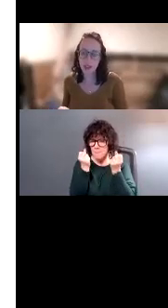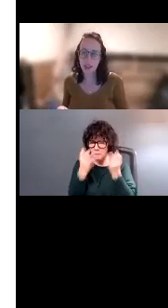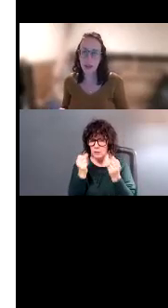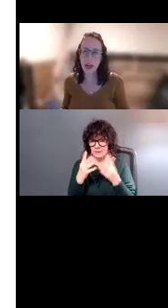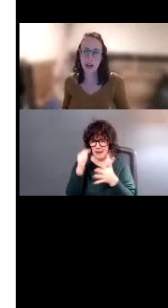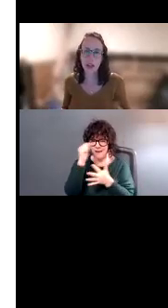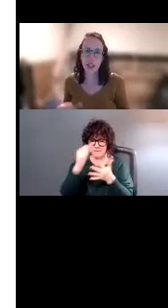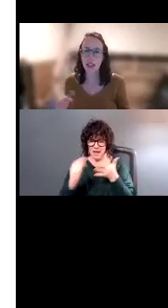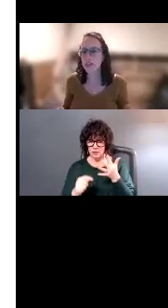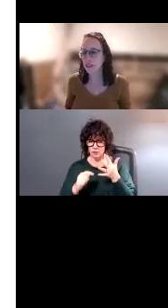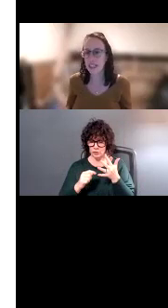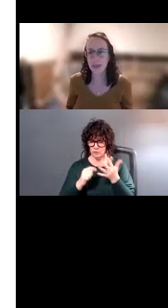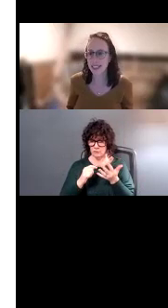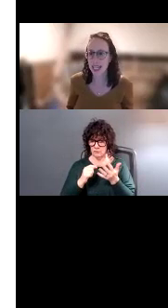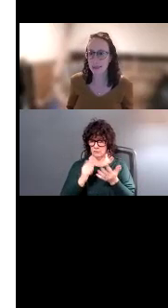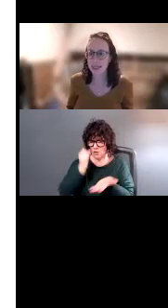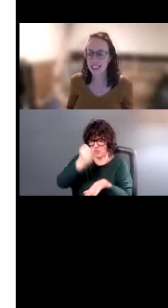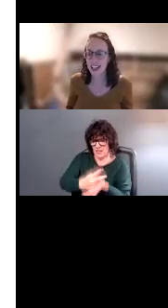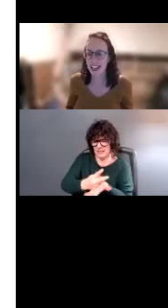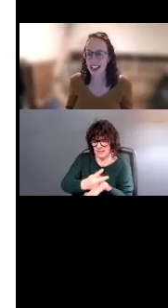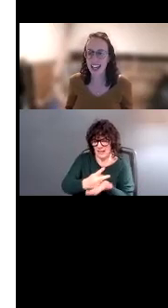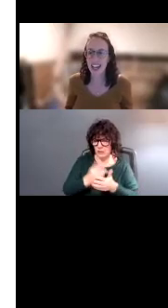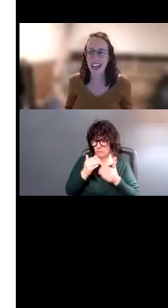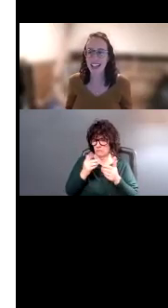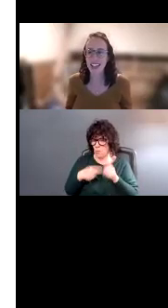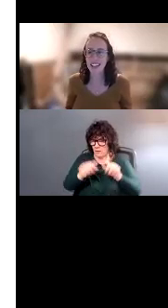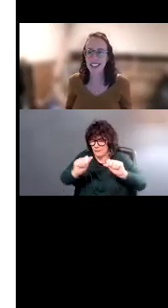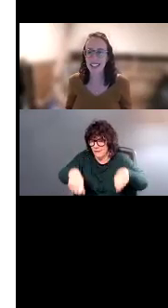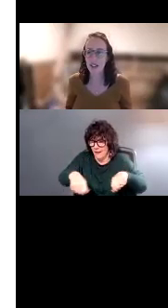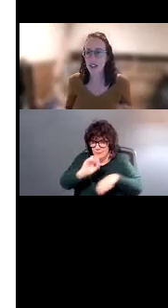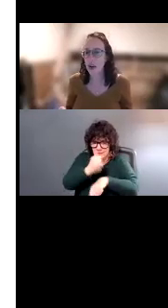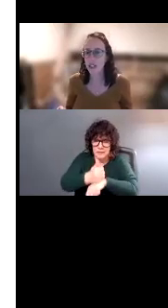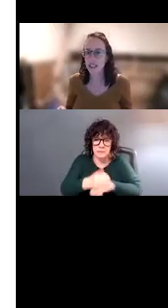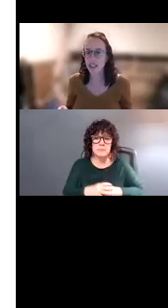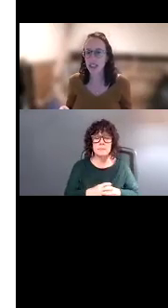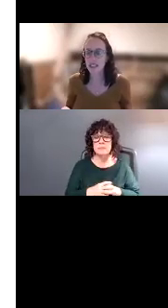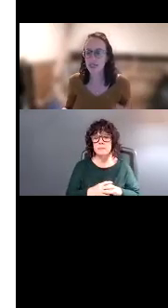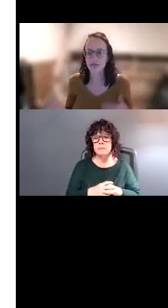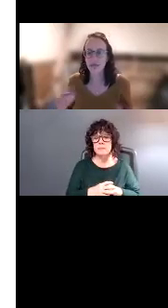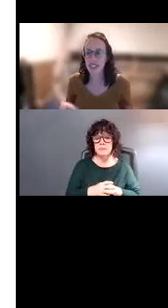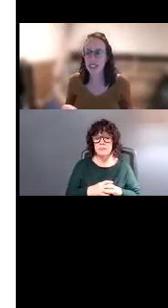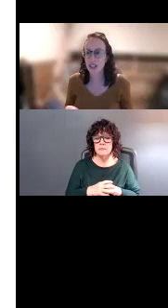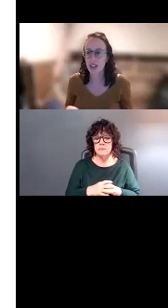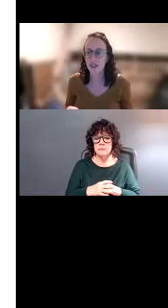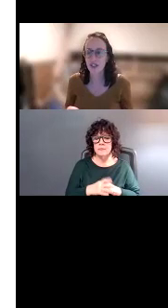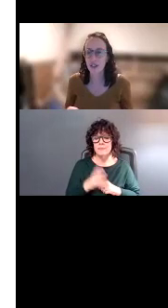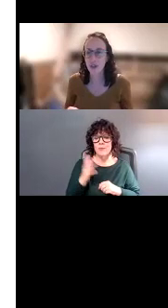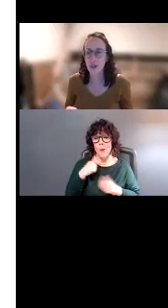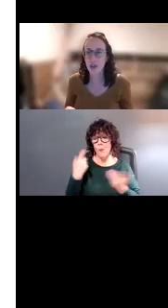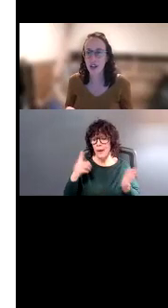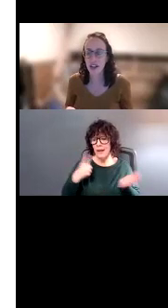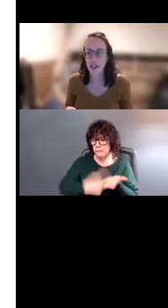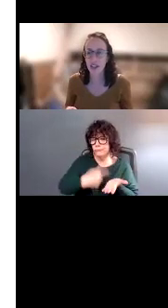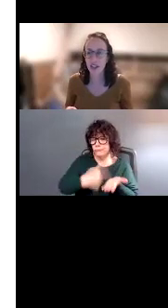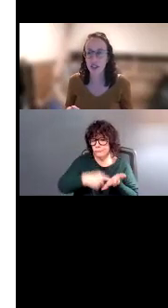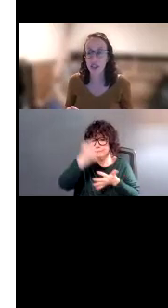So we've talked about a lot of different types of scams today, and now we're going to just touch on a